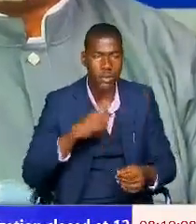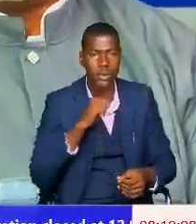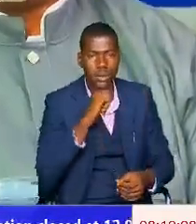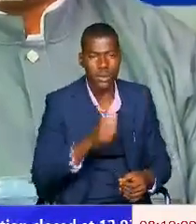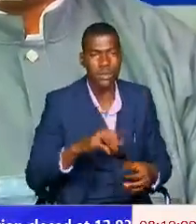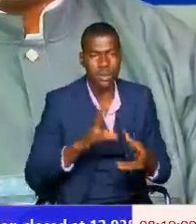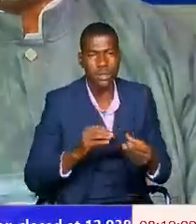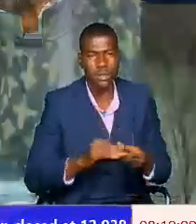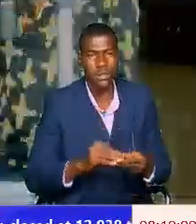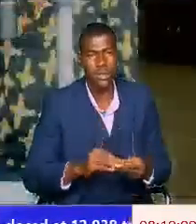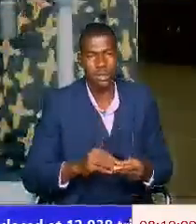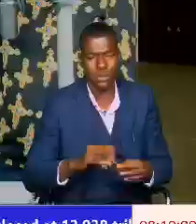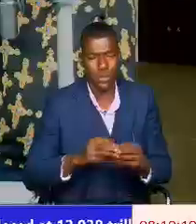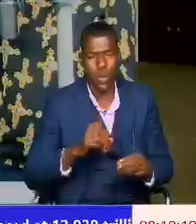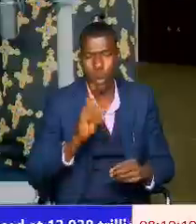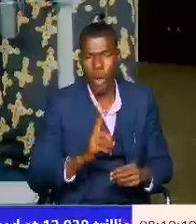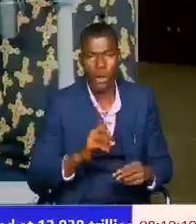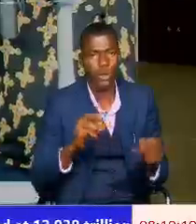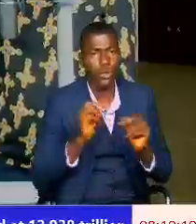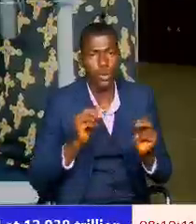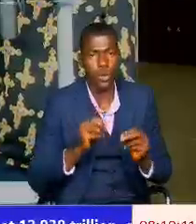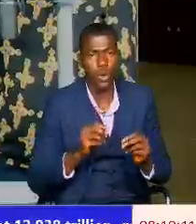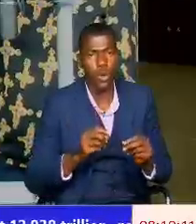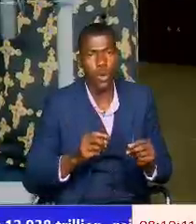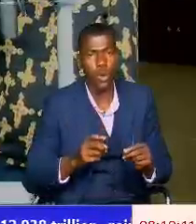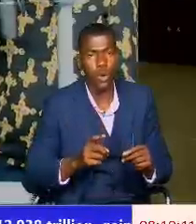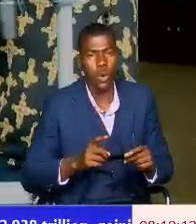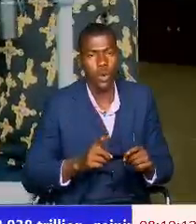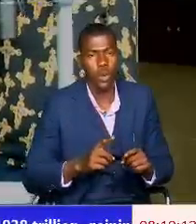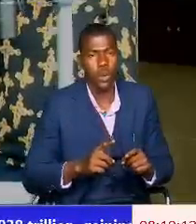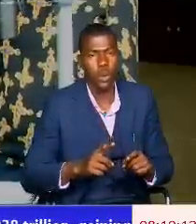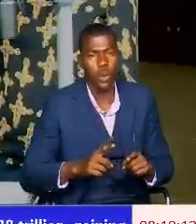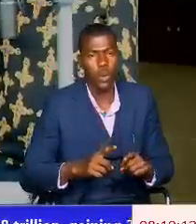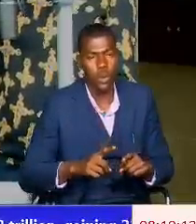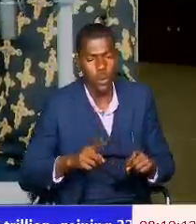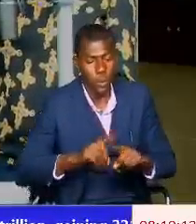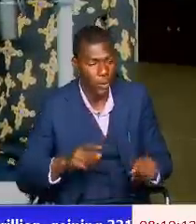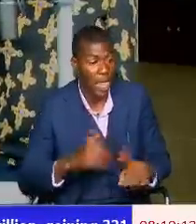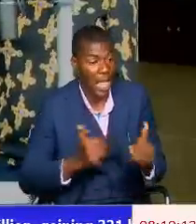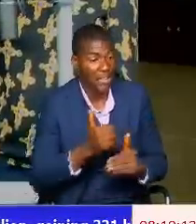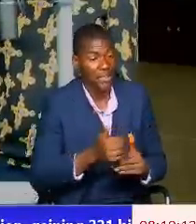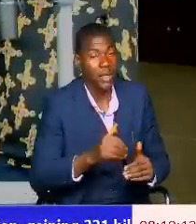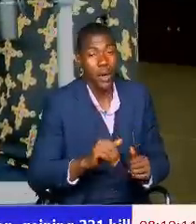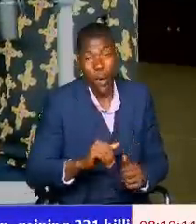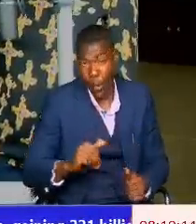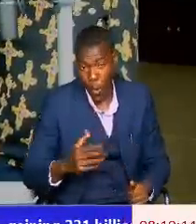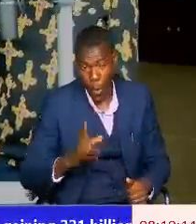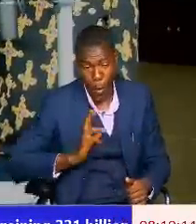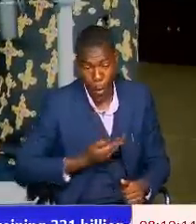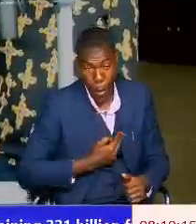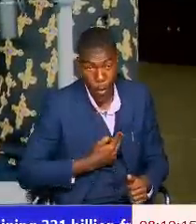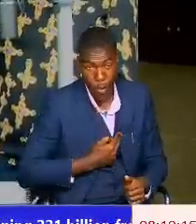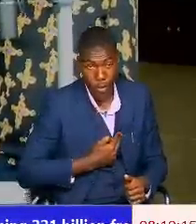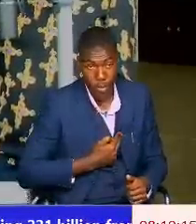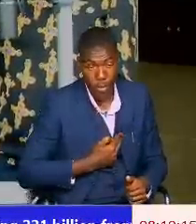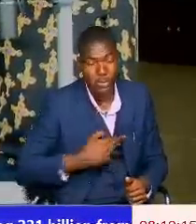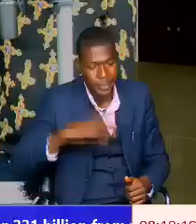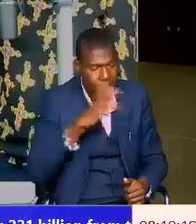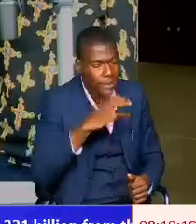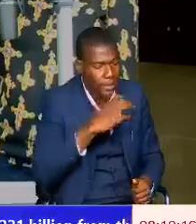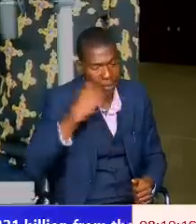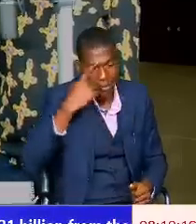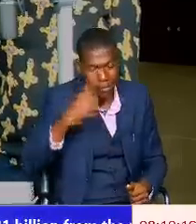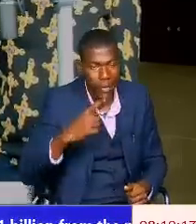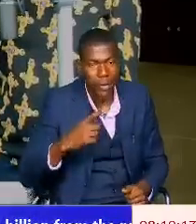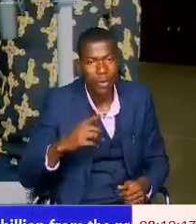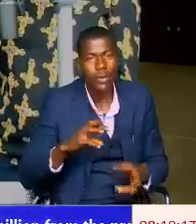be number one? No, it's not. No. But yes. After us, you look for number two and others. Yes. But we are not number one. We